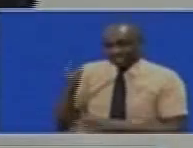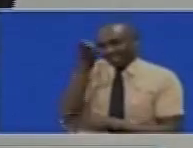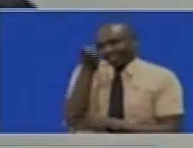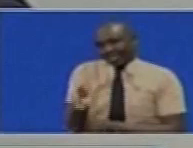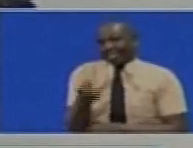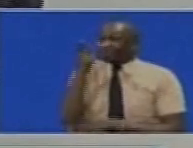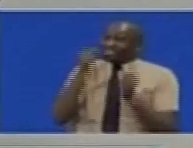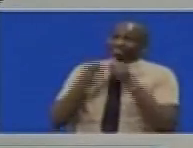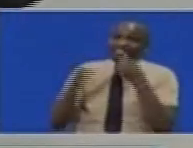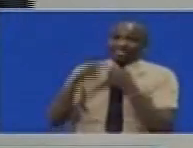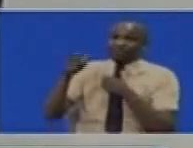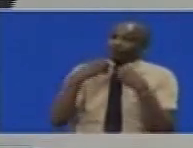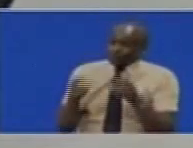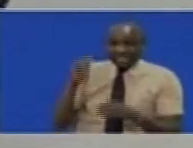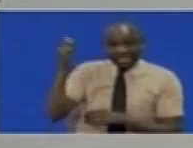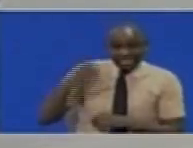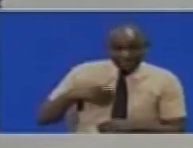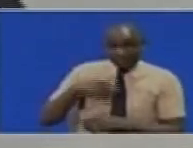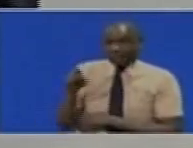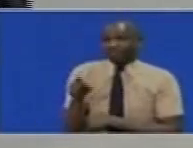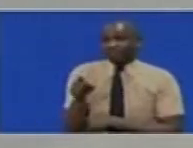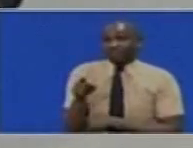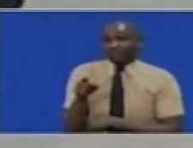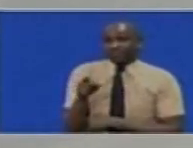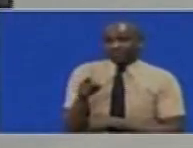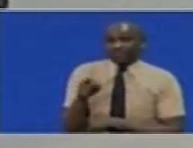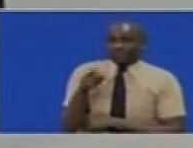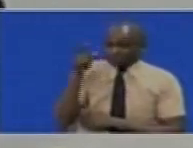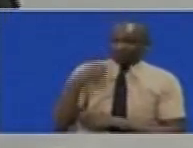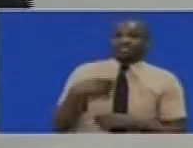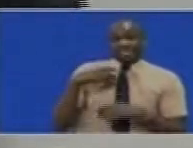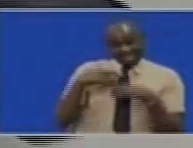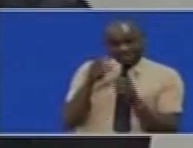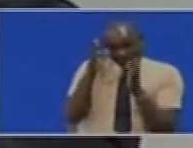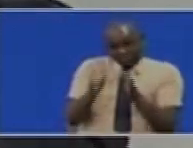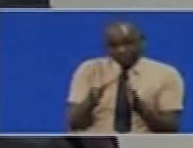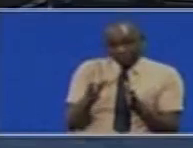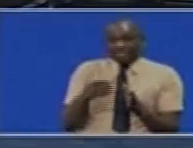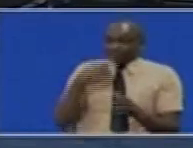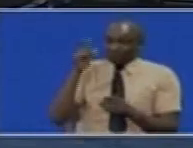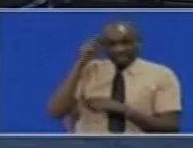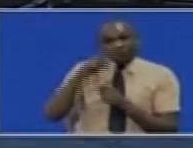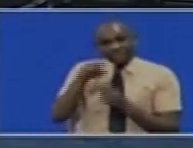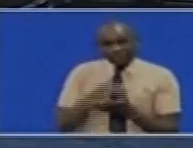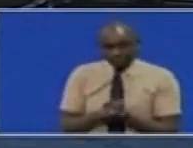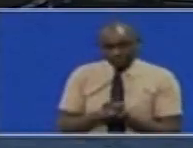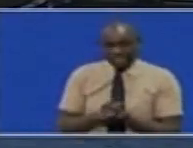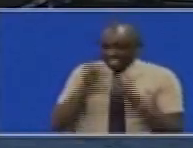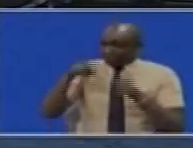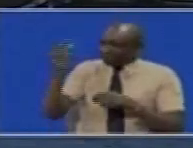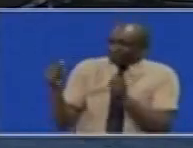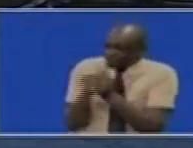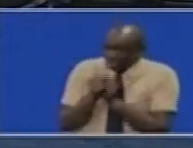in 2017 because Kenyans are not going to accept a person who carries personal interests first, as opposed to nationhood. Their coming together